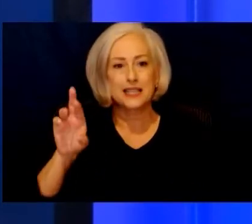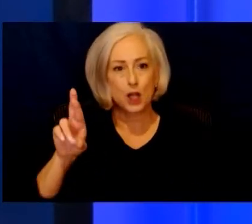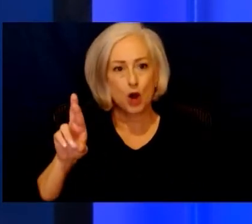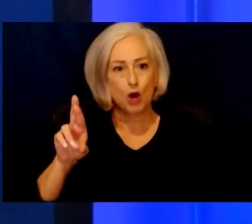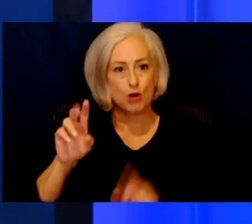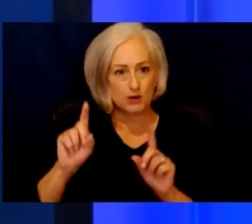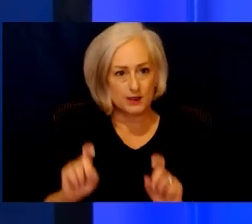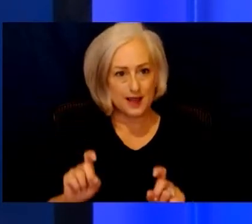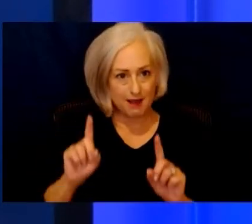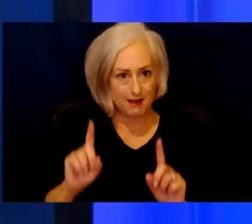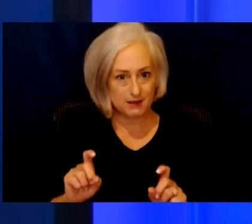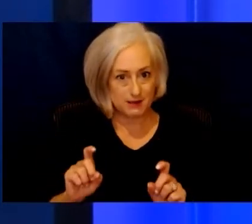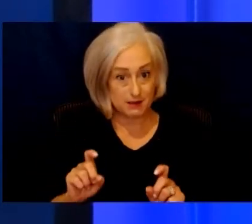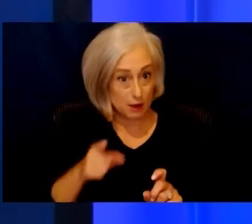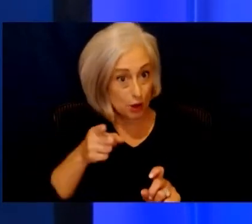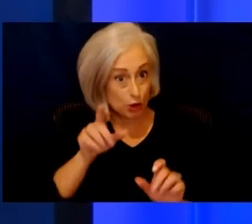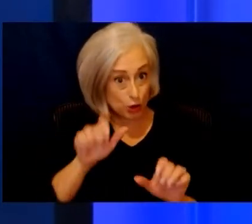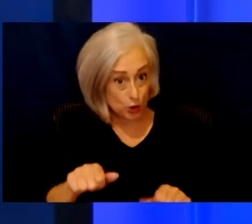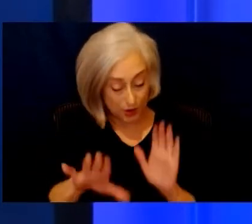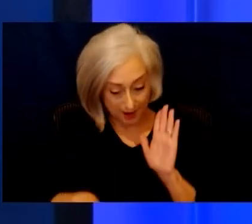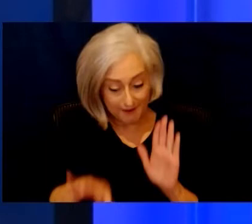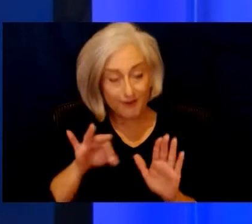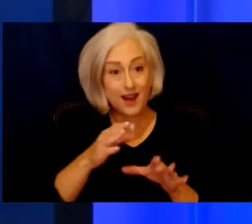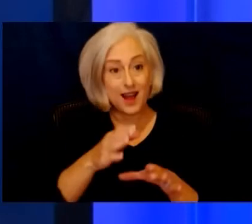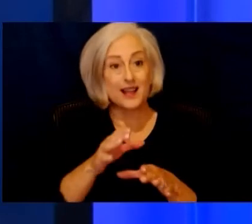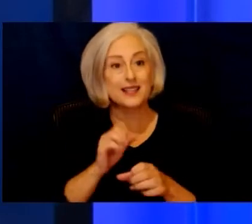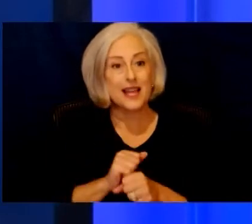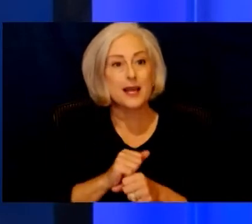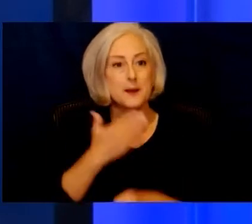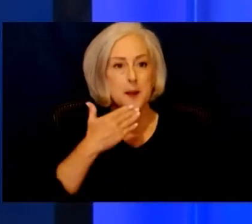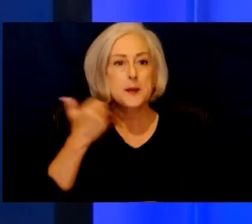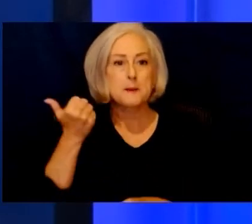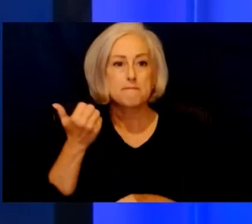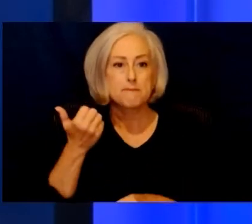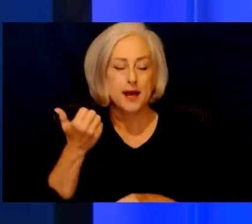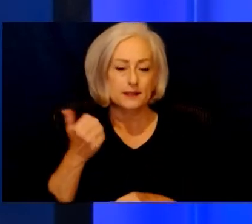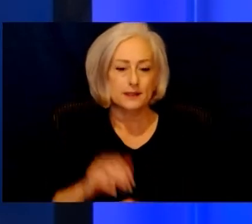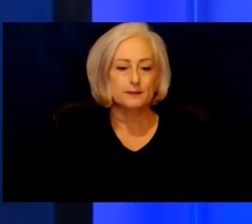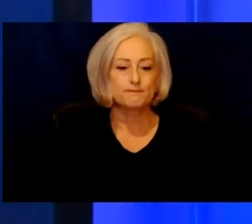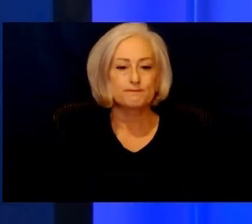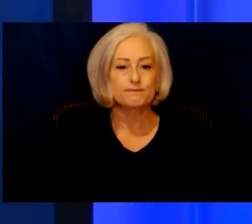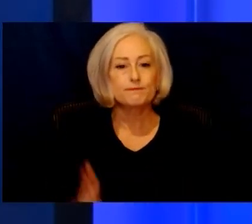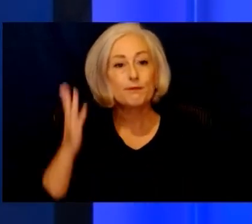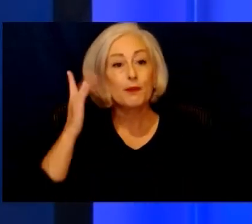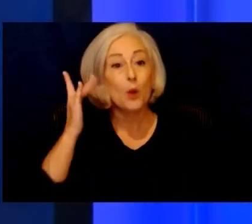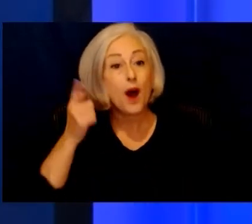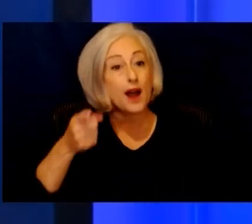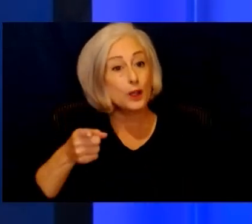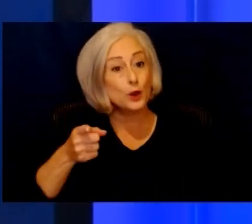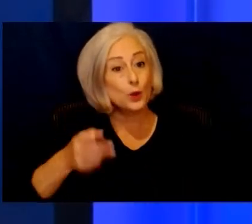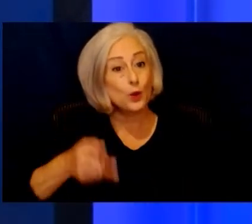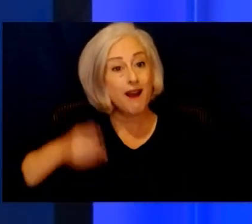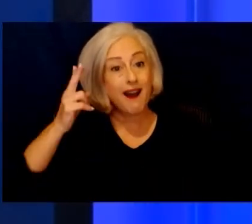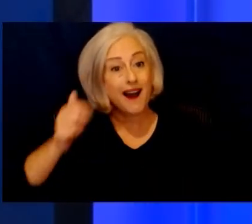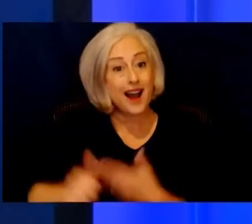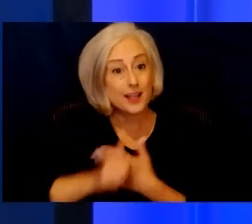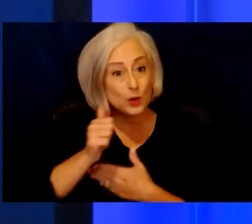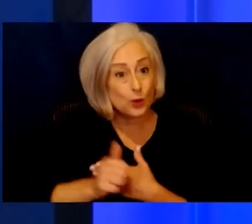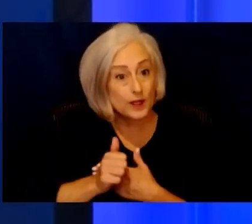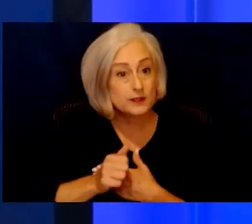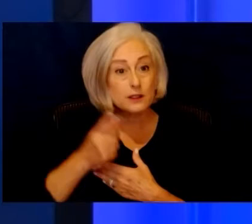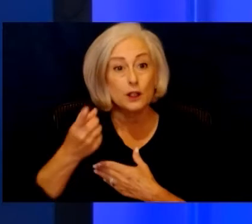be your best bet. Why is that? Especially if you are high risk. If you are testing early, you can get